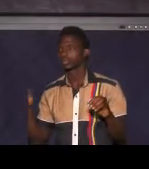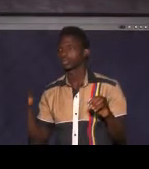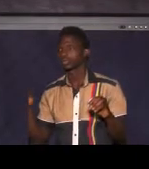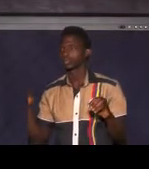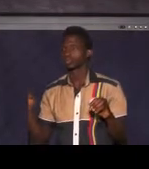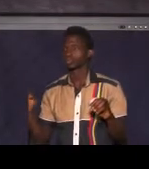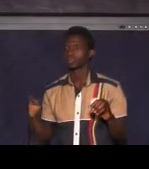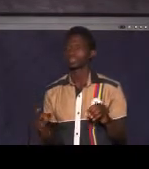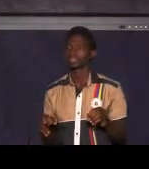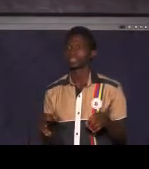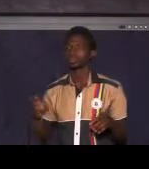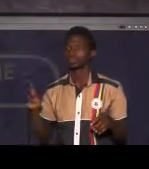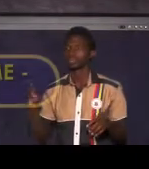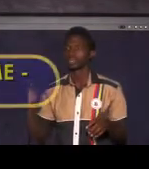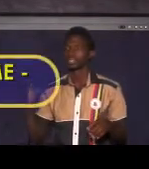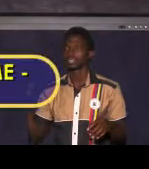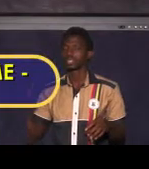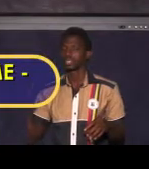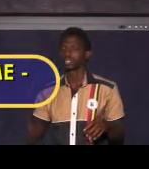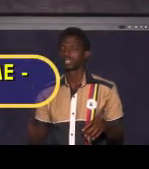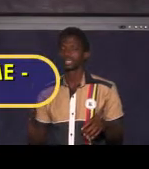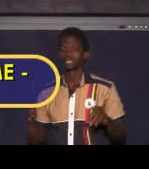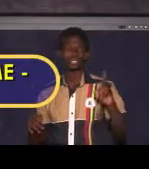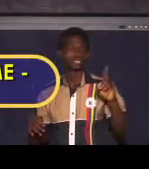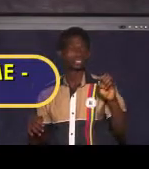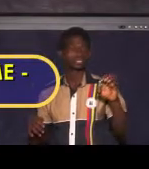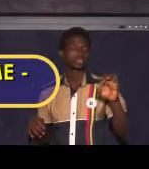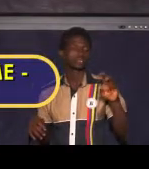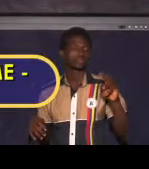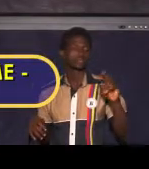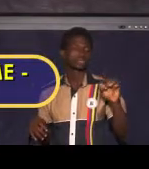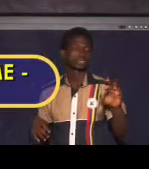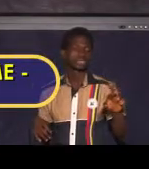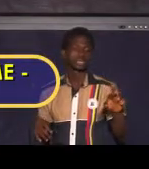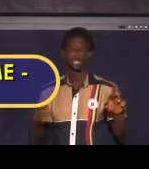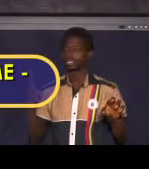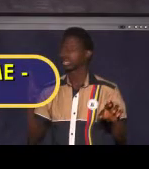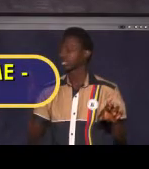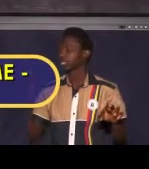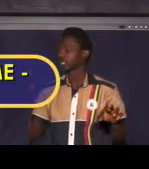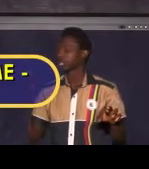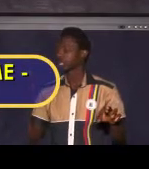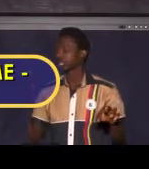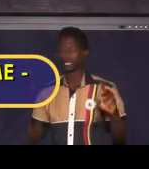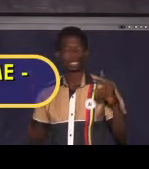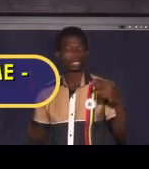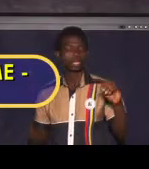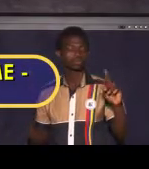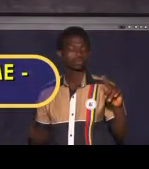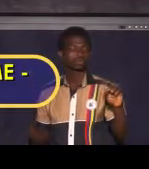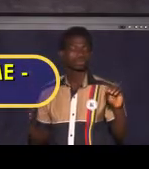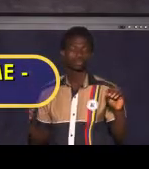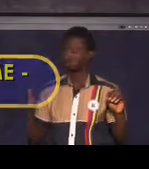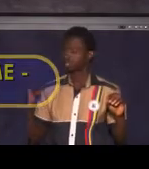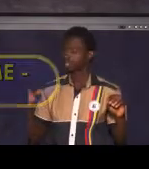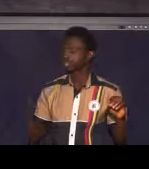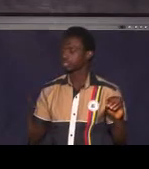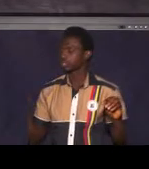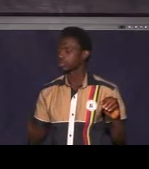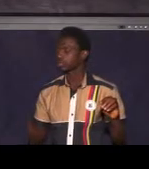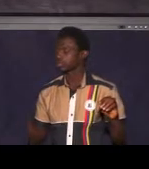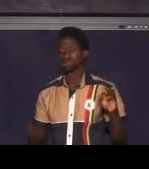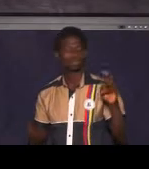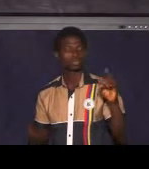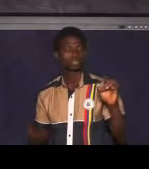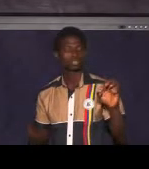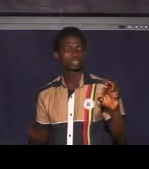hecto, kilometer. Let's take it. Milli, centi, decimeter, deca, hecto,